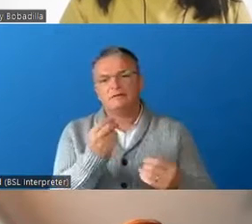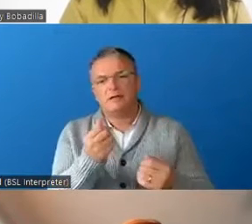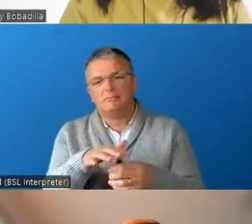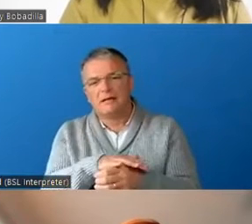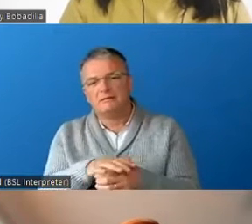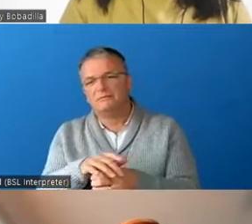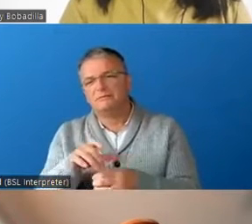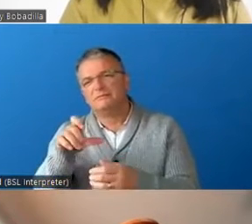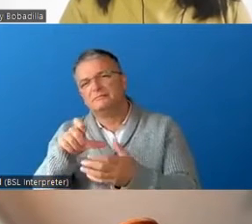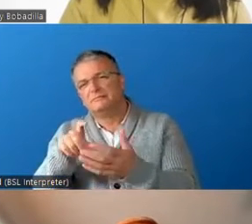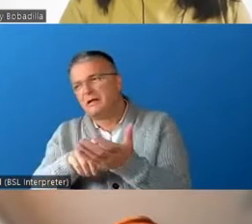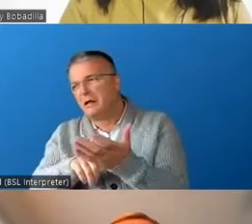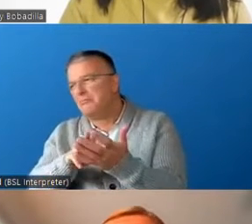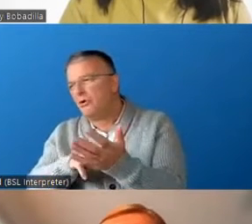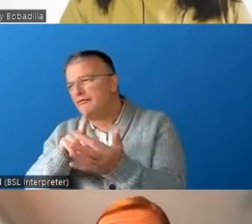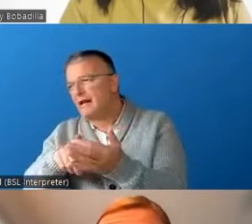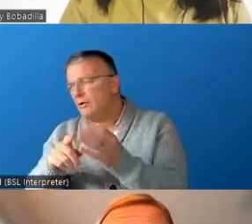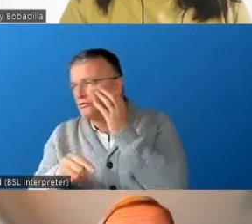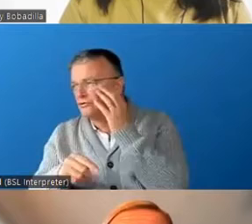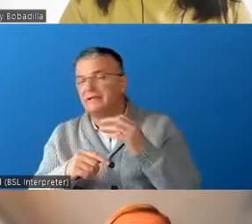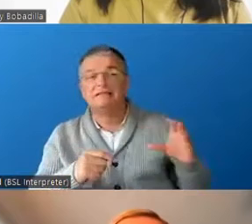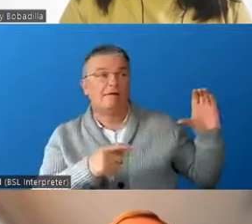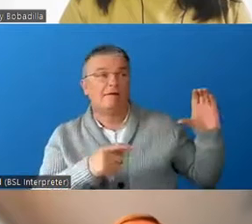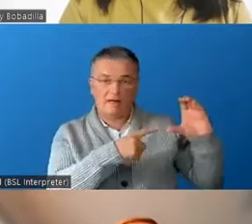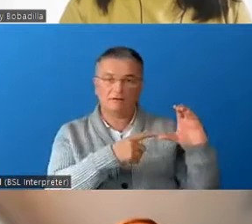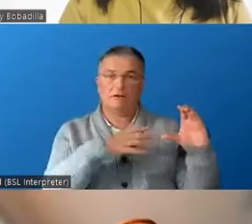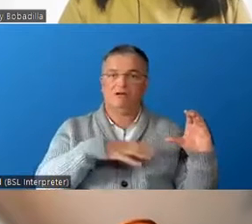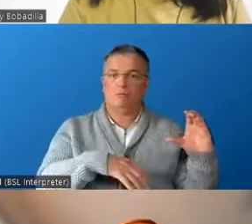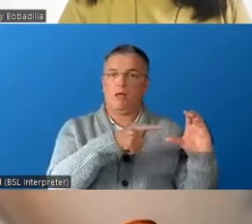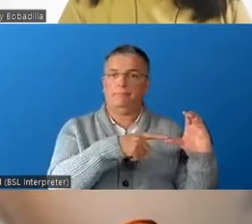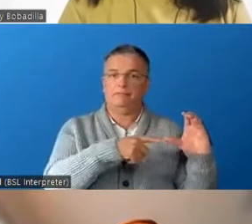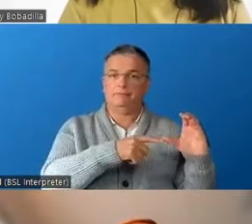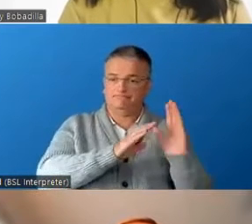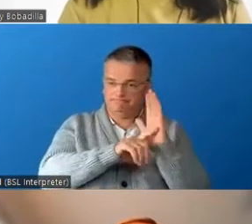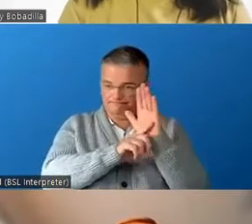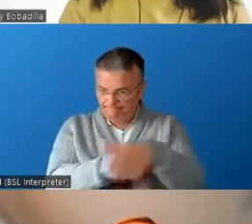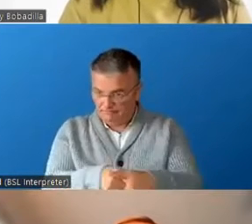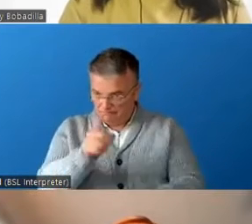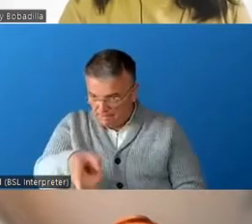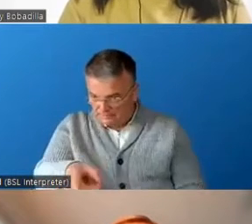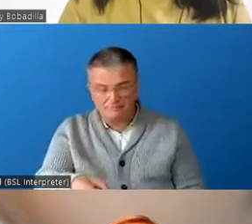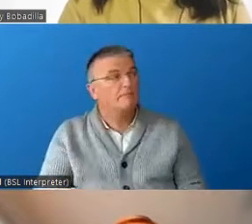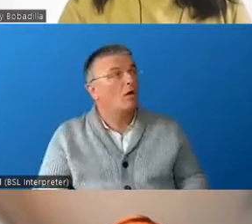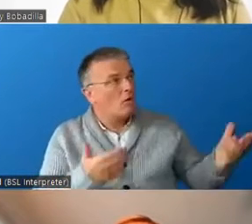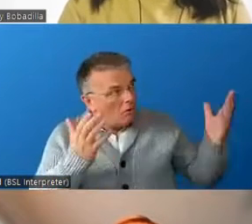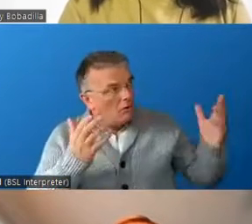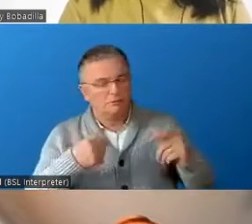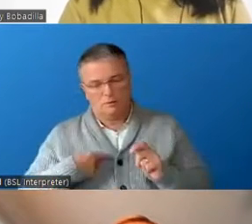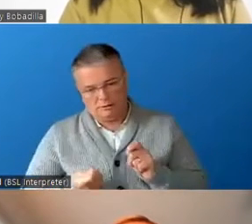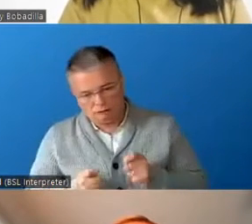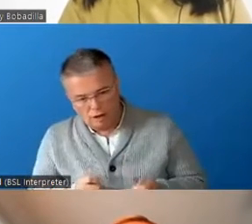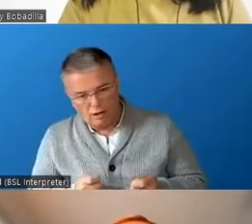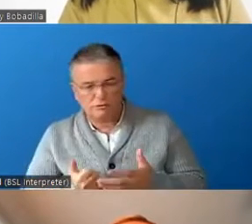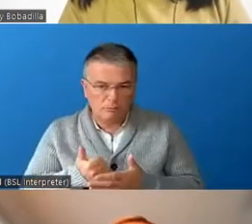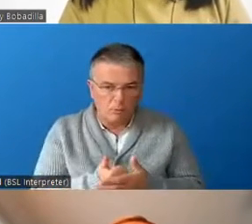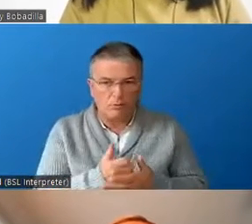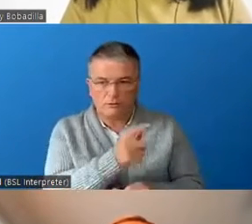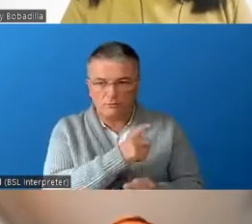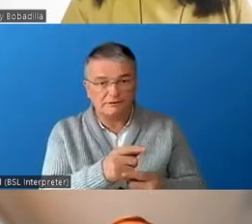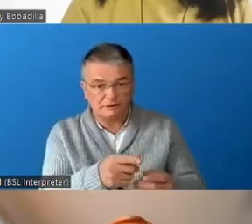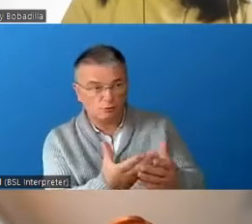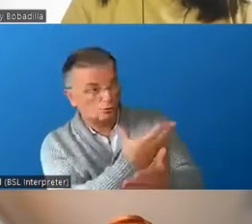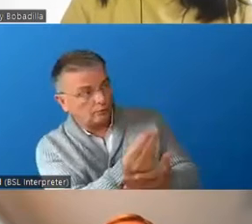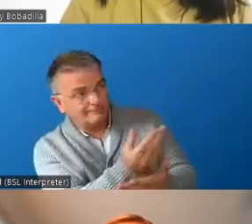monitoring evaluation is a funder requirement, and then we then adjust and support communities